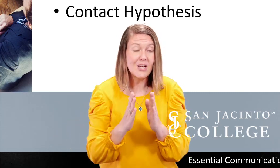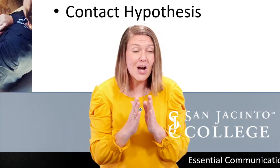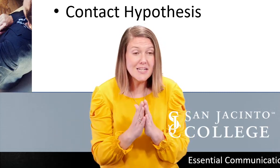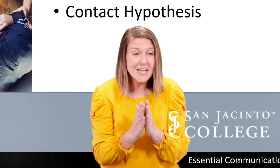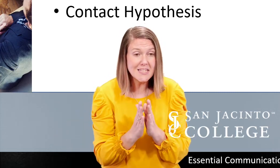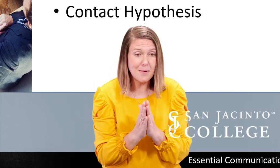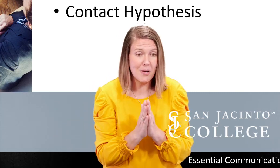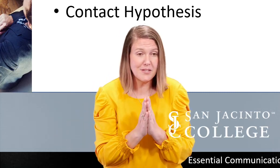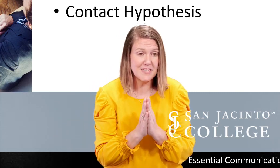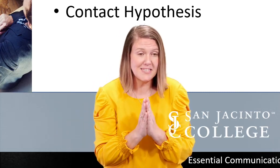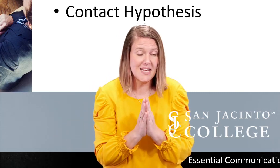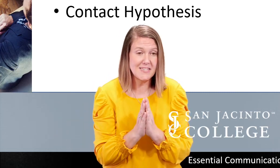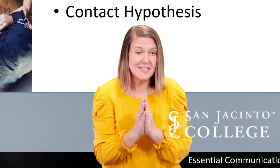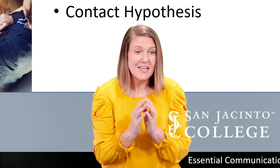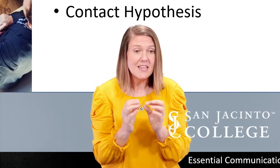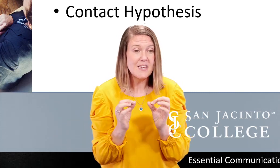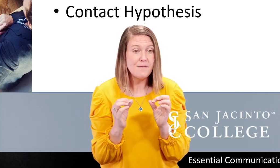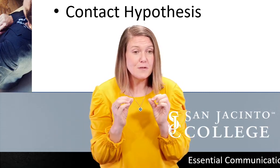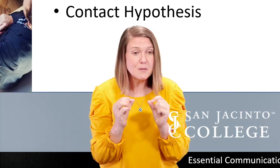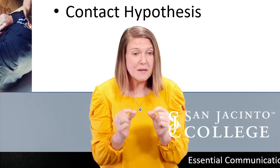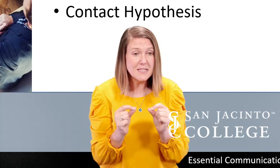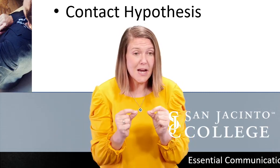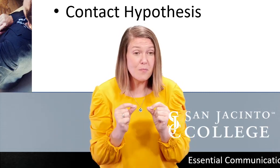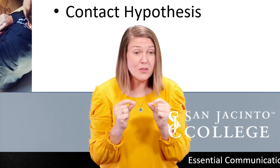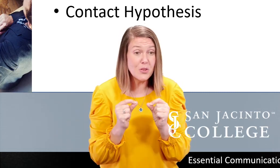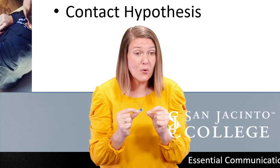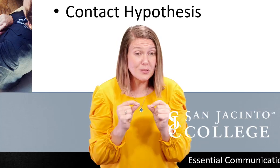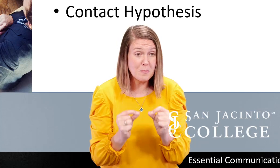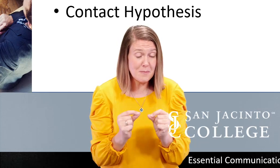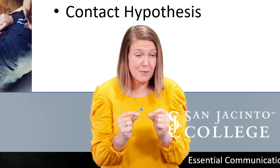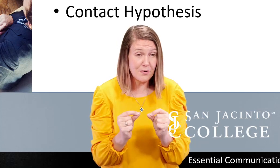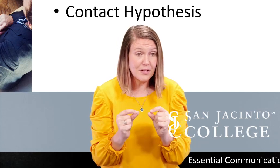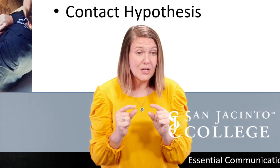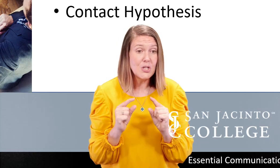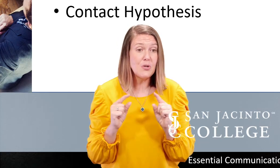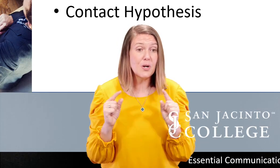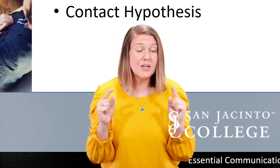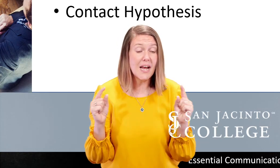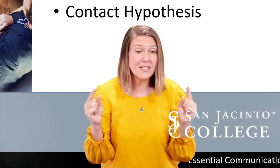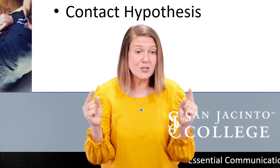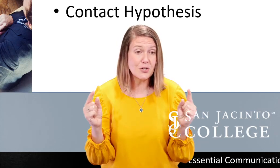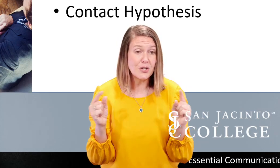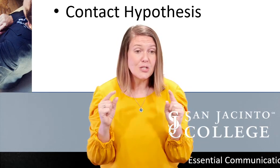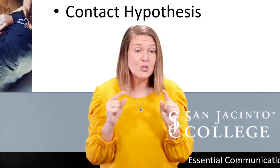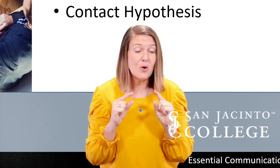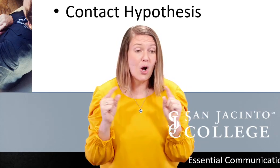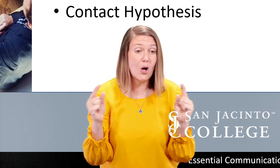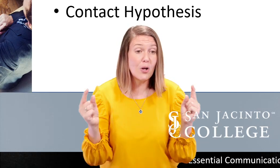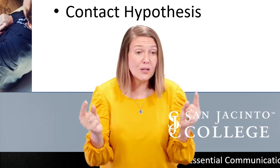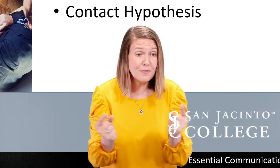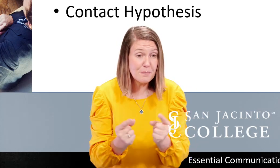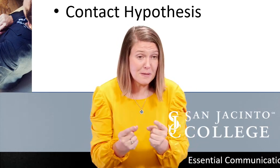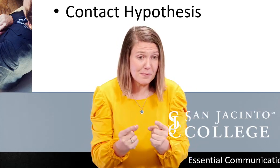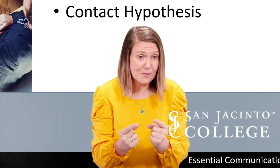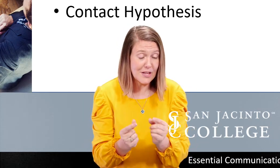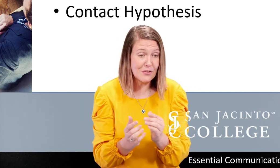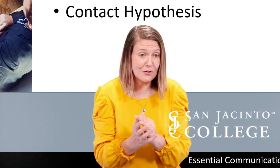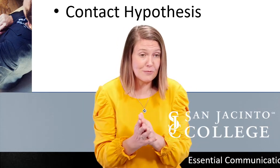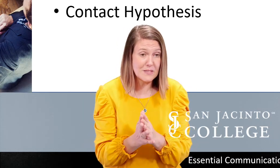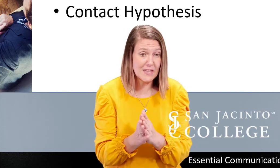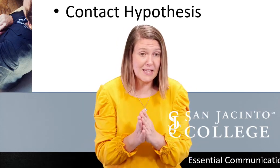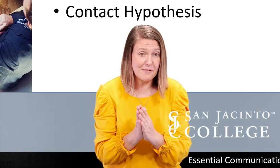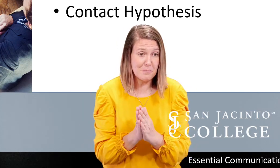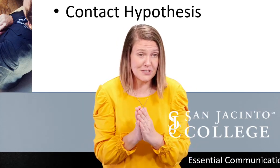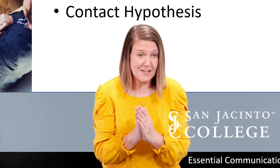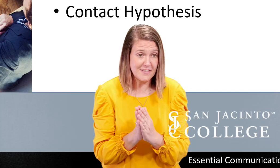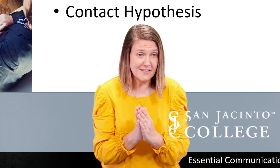The contact hypothesis says that if you spend time with those people, you are nicer to all of the people in the groups